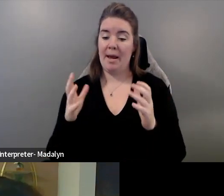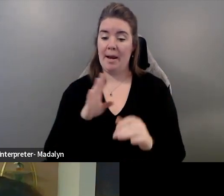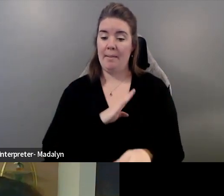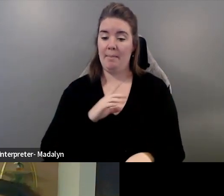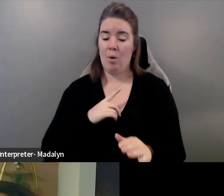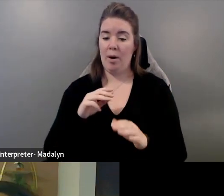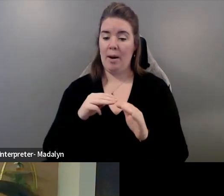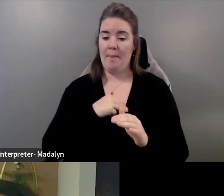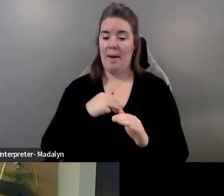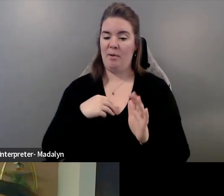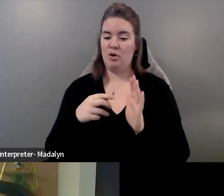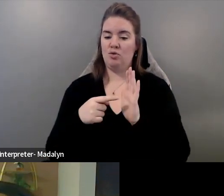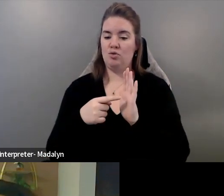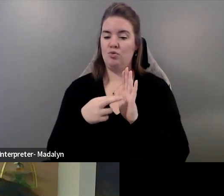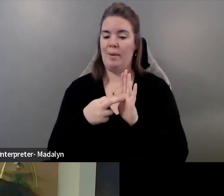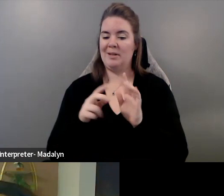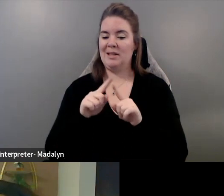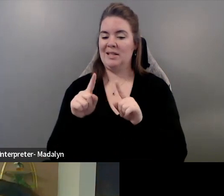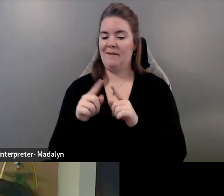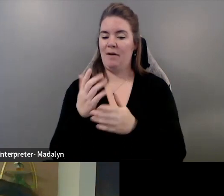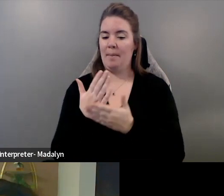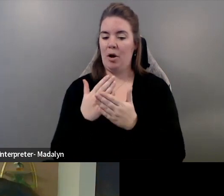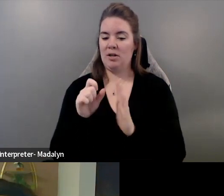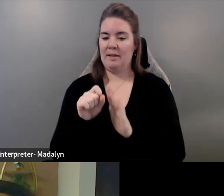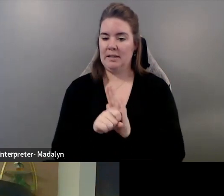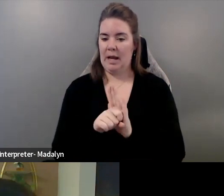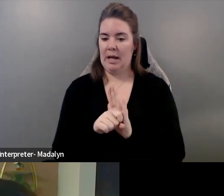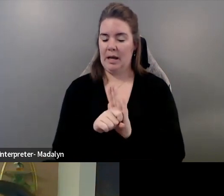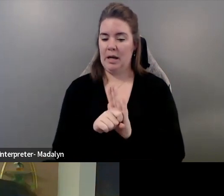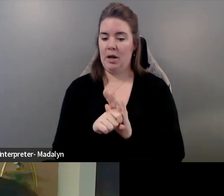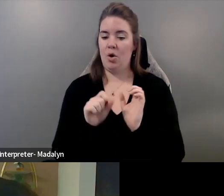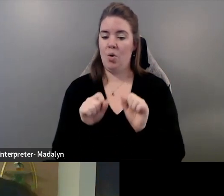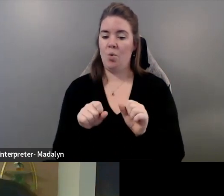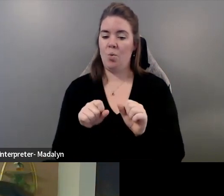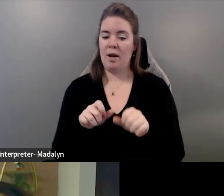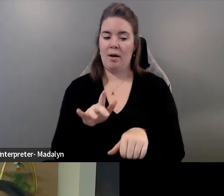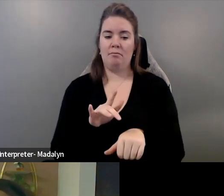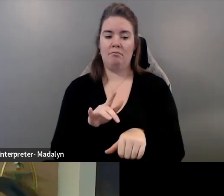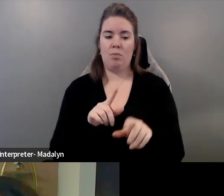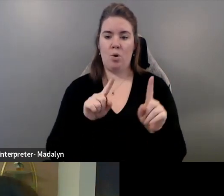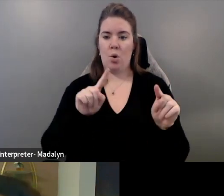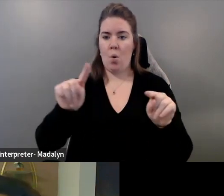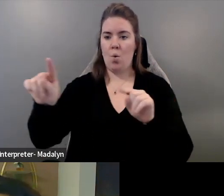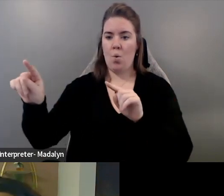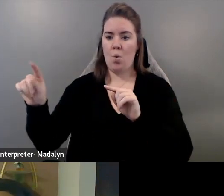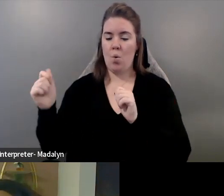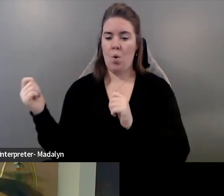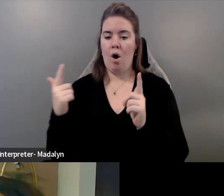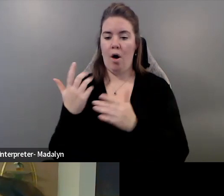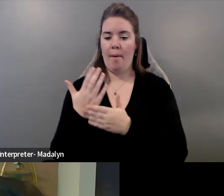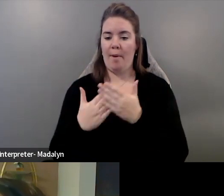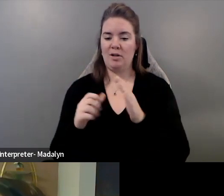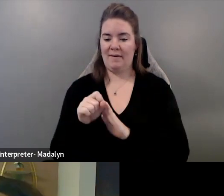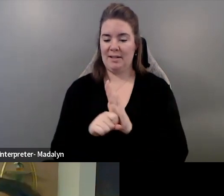of the state. So we are statewide, meaning that we can go to all parts of our state. Whereas when I mentioned that